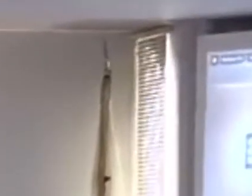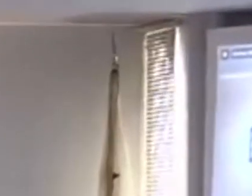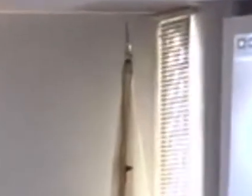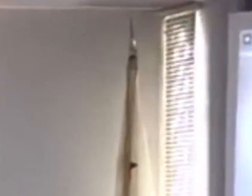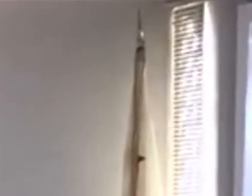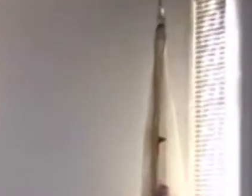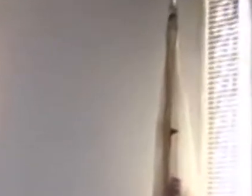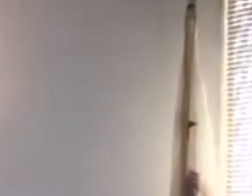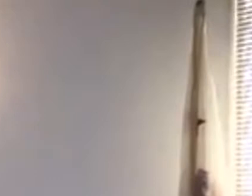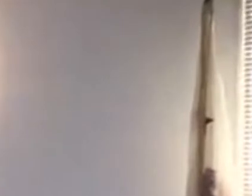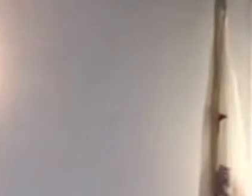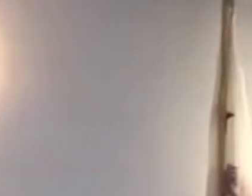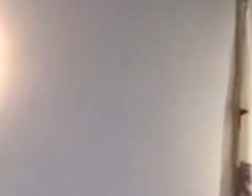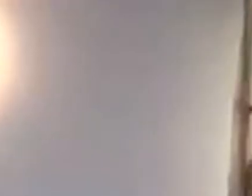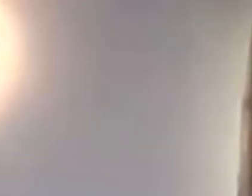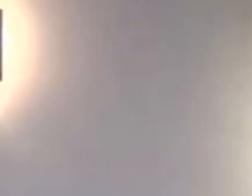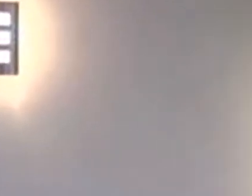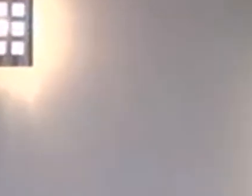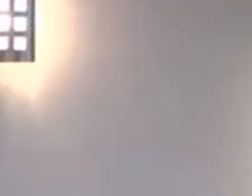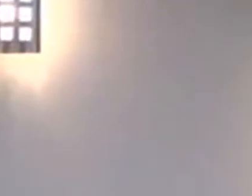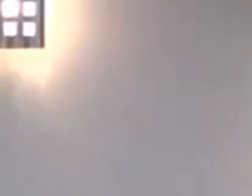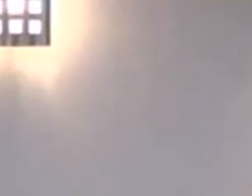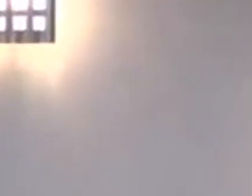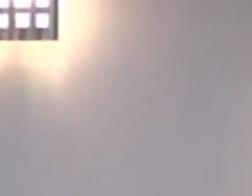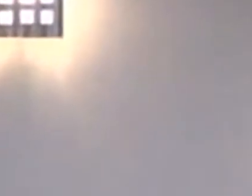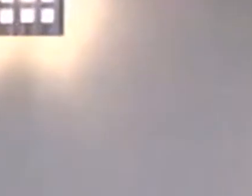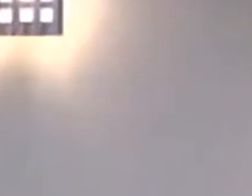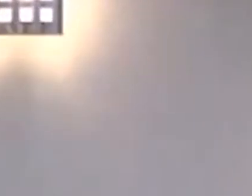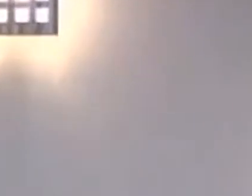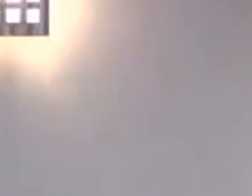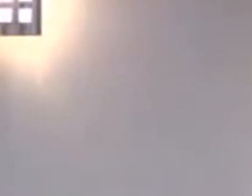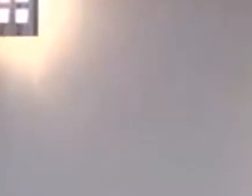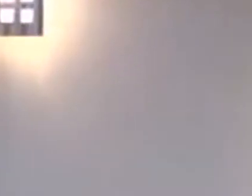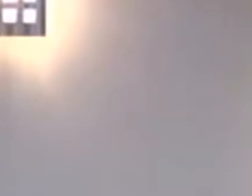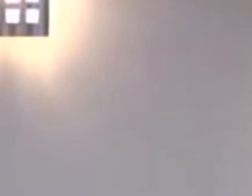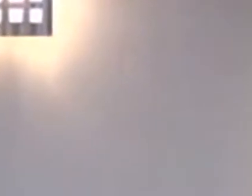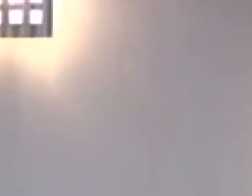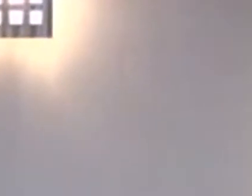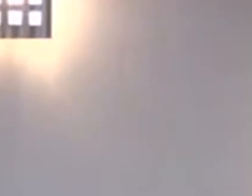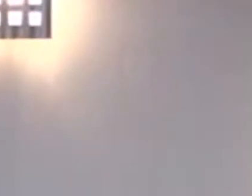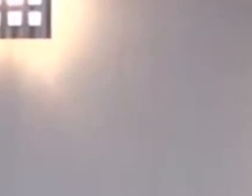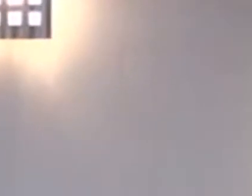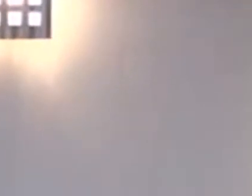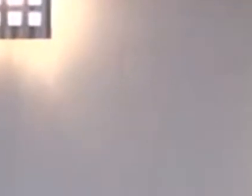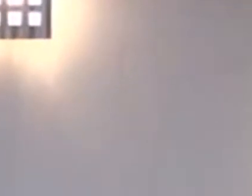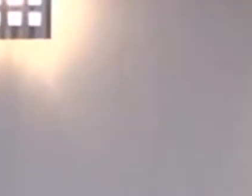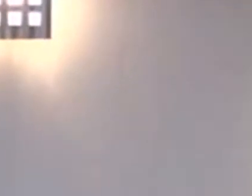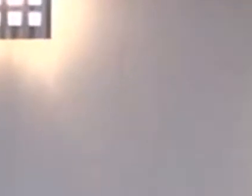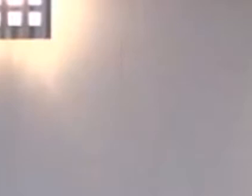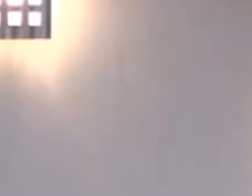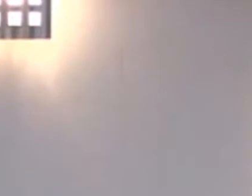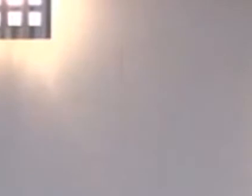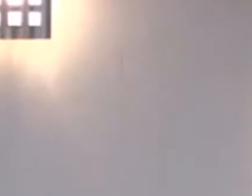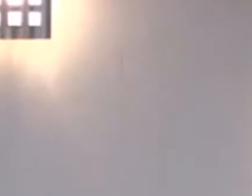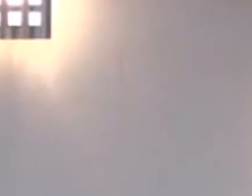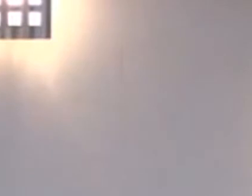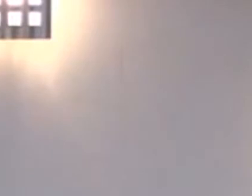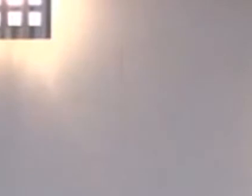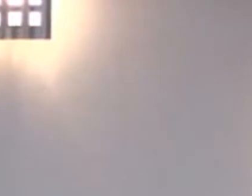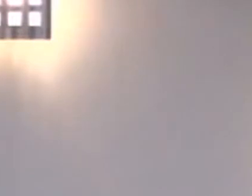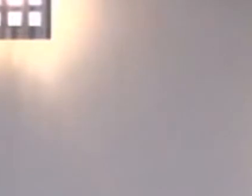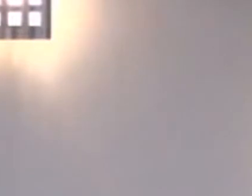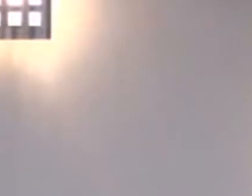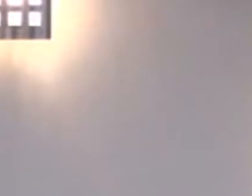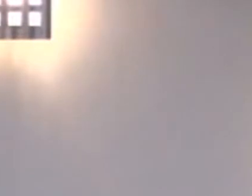Good evening, and thank you again to all of us who are joining us on Zoom while we, the board and the cabinet, meet in person for the 5th